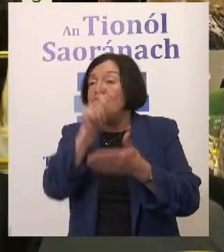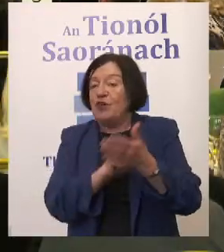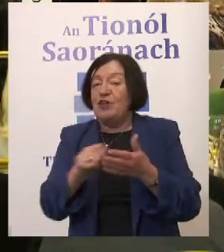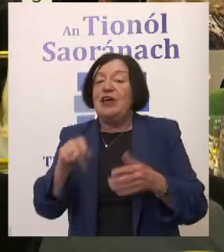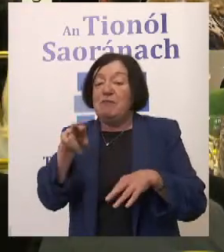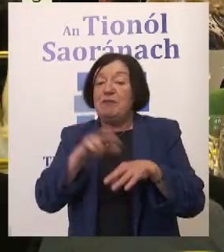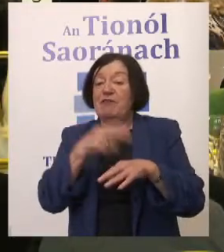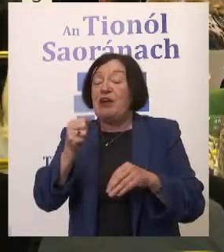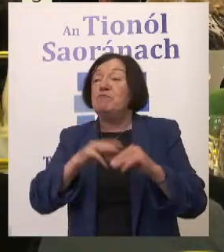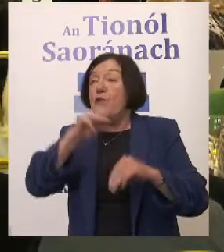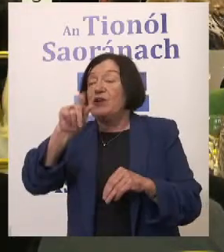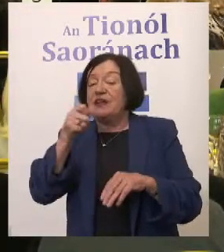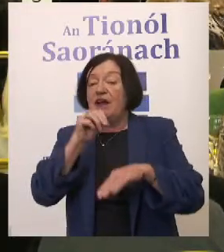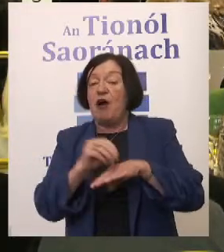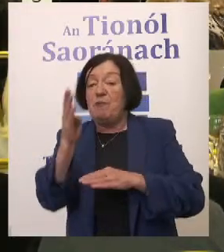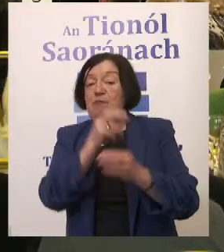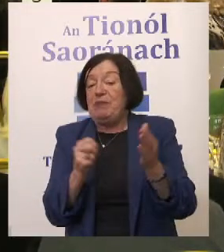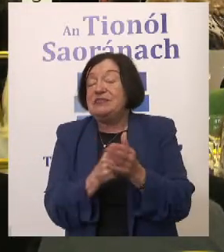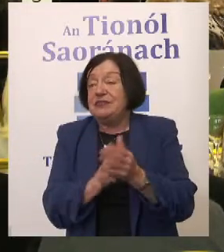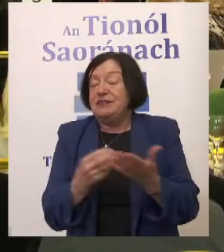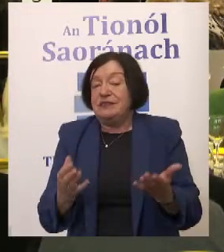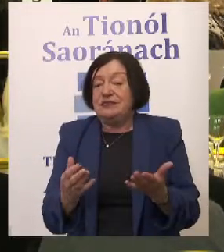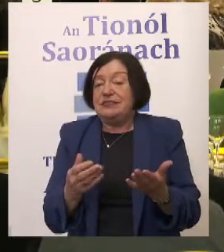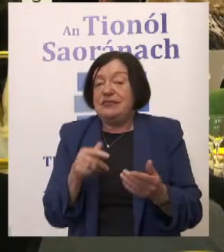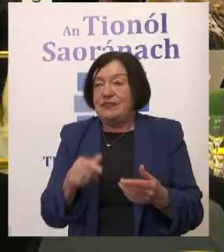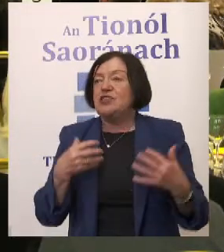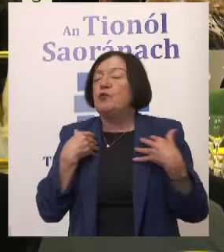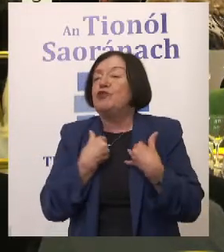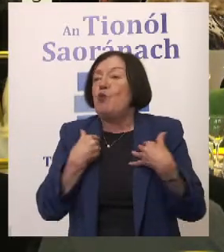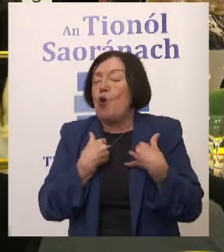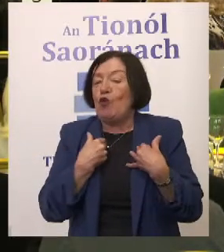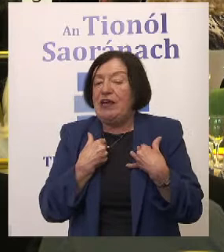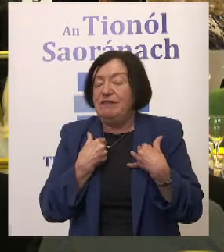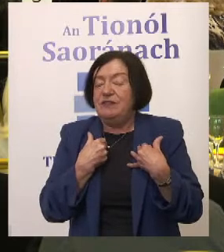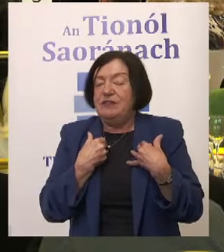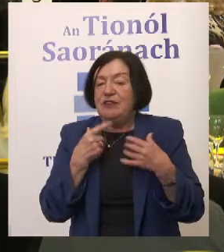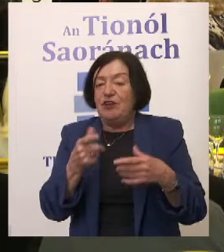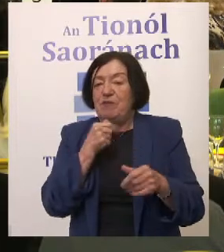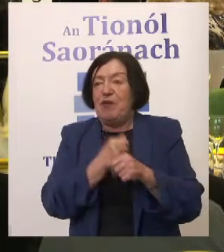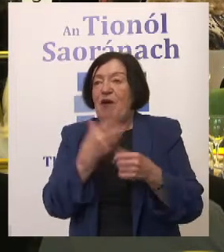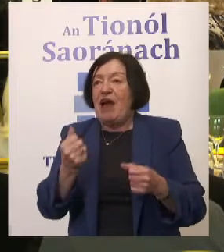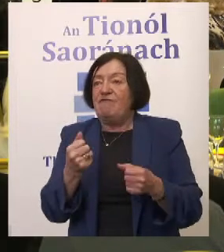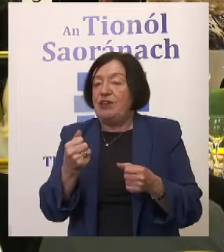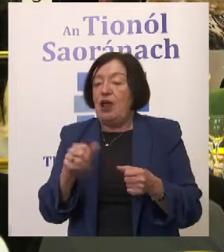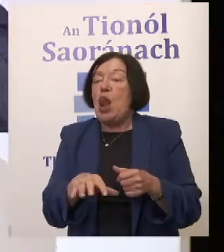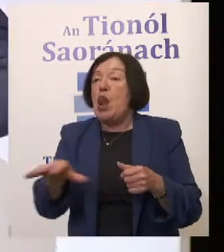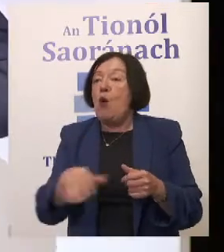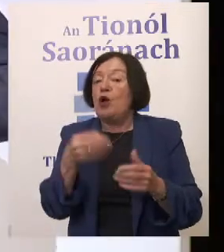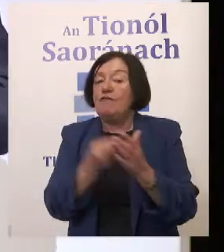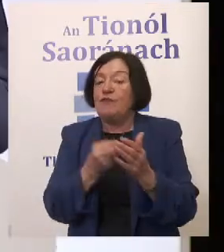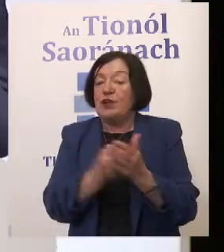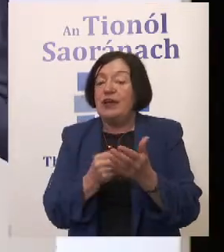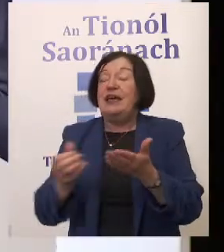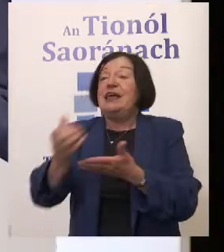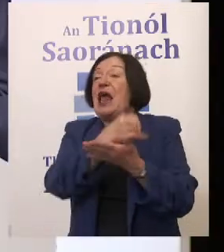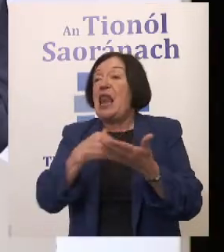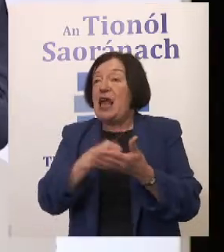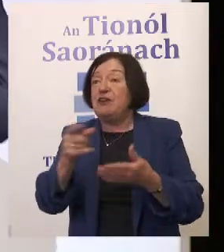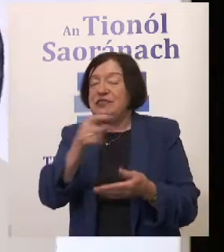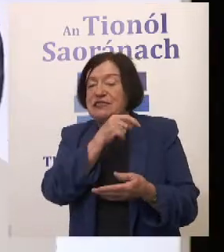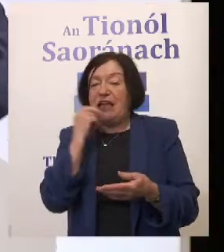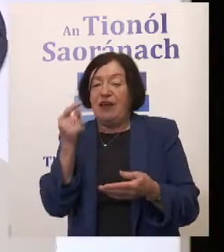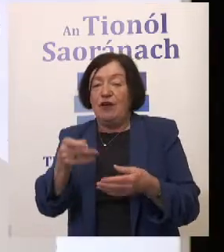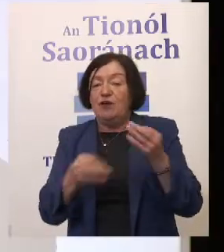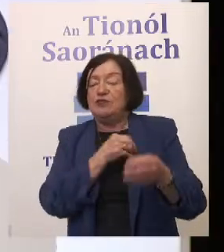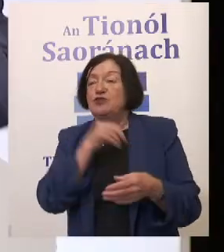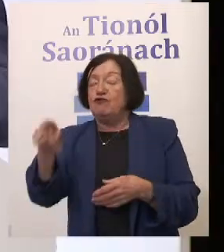more taxes on business. That's what they worry about when you talk about having local funding. Collection, as we've seen, seems to go